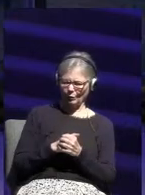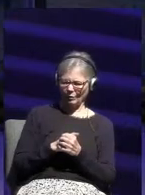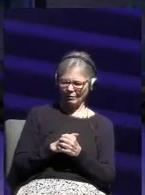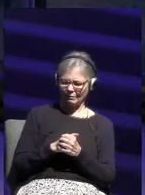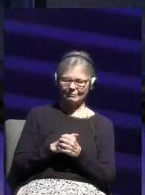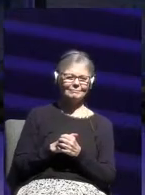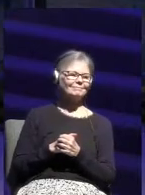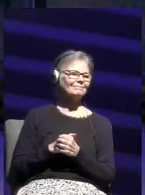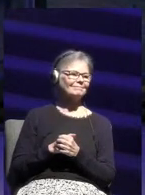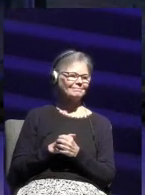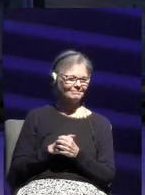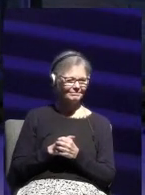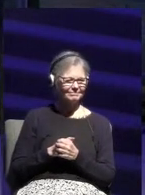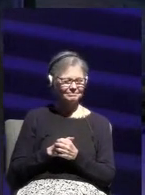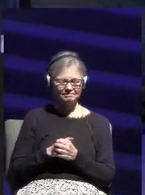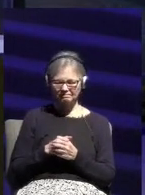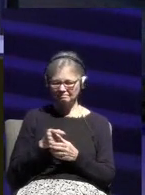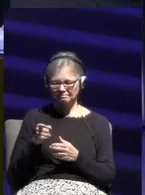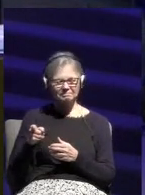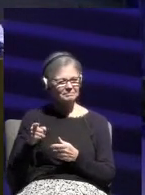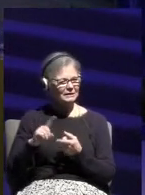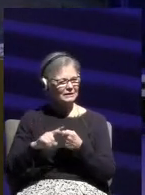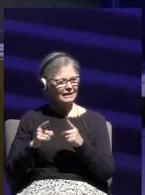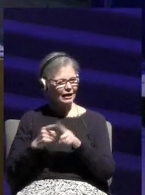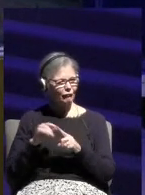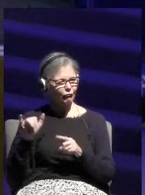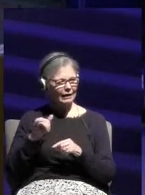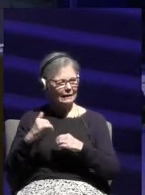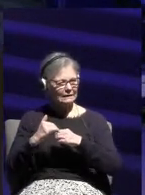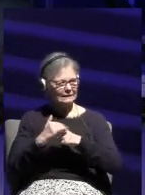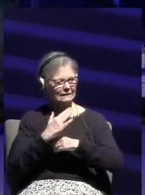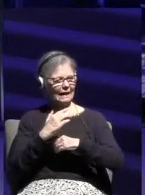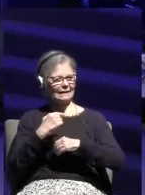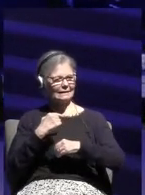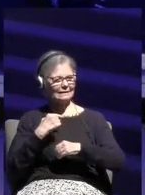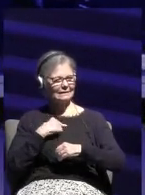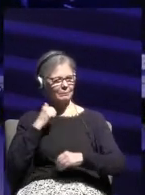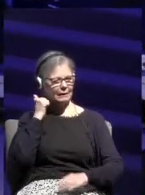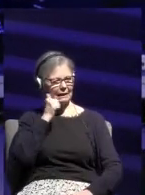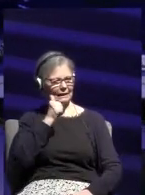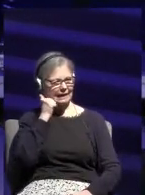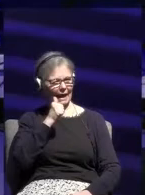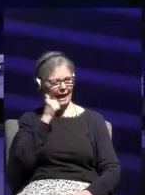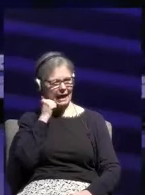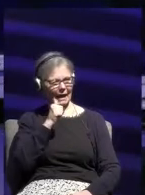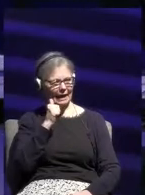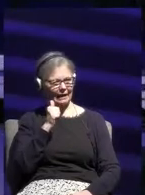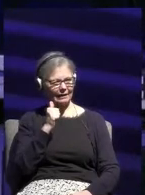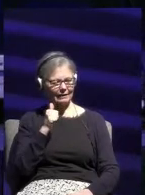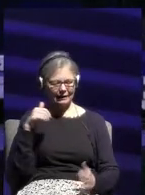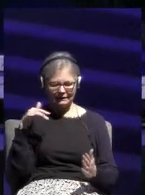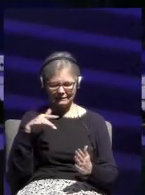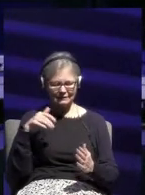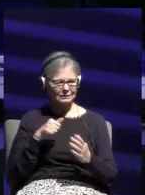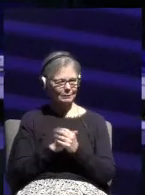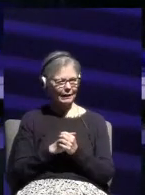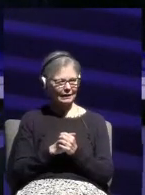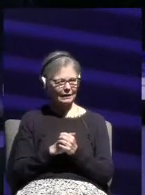He's like that friend that sends daily devotions that are 16 pages long every